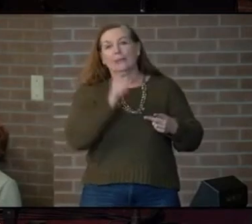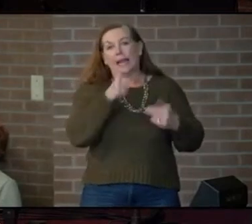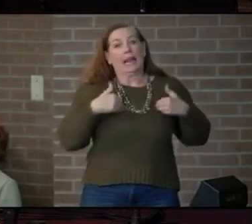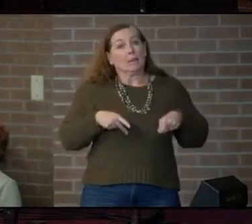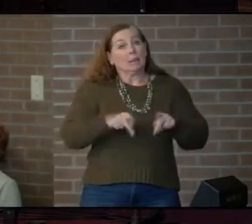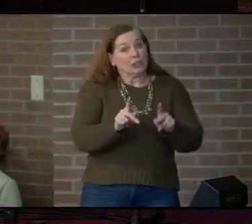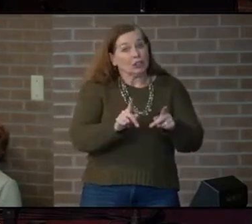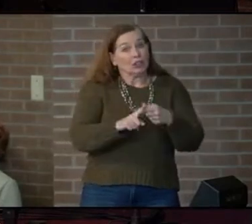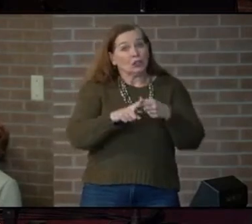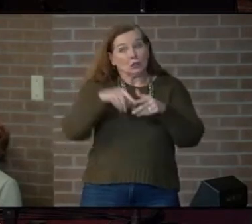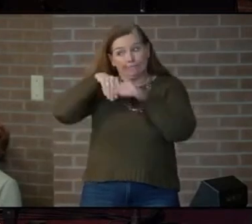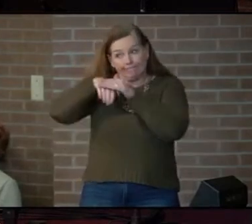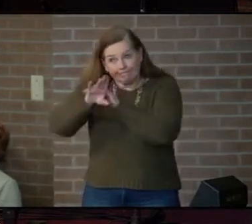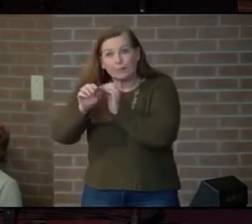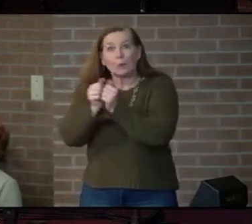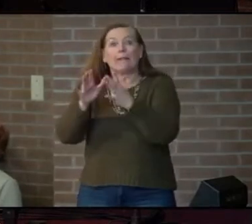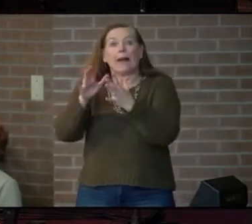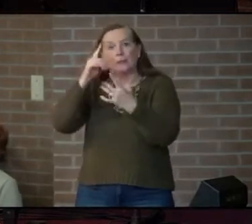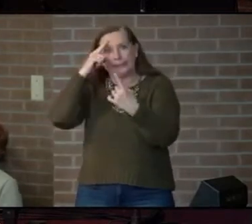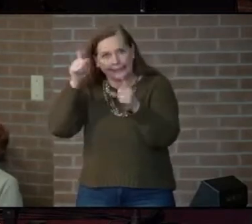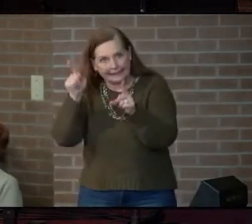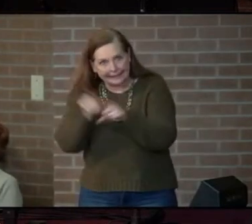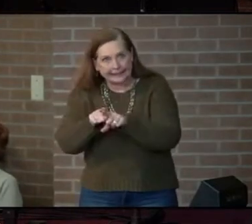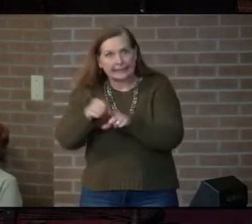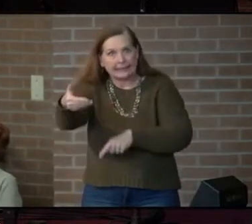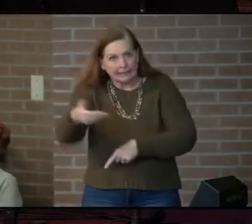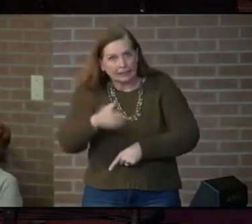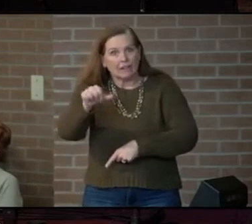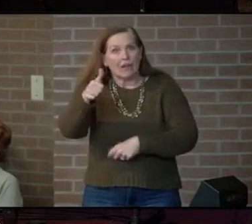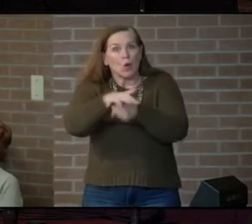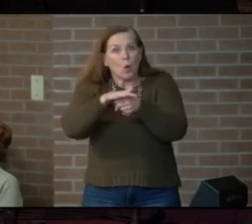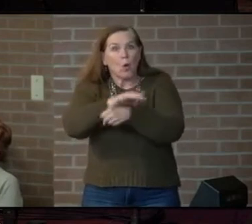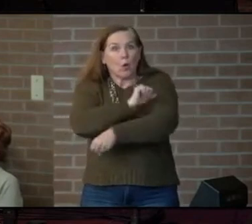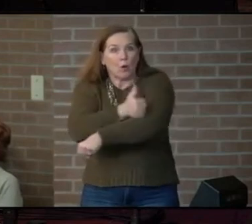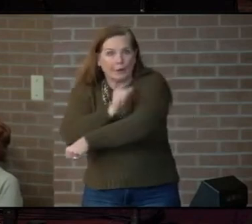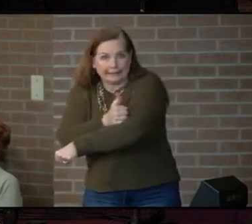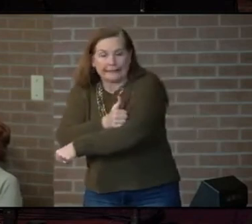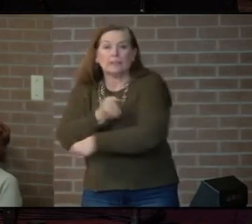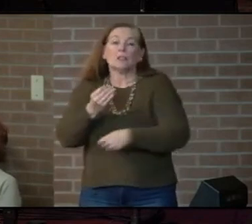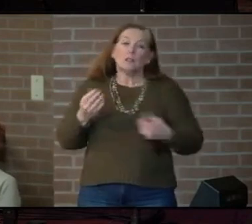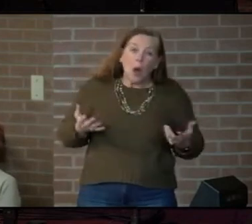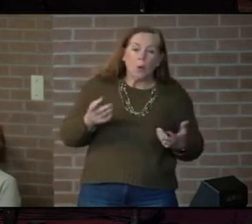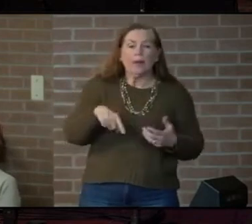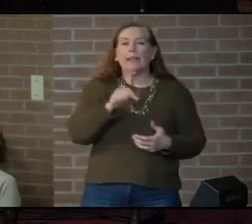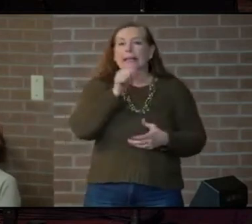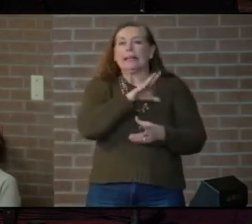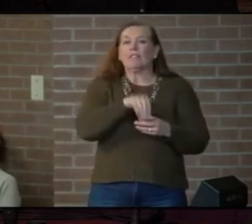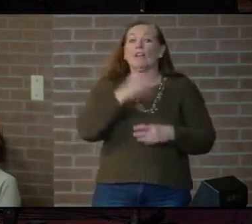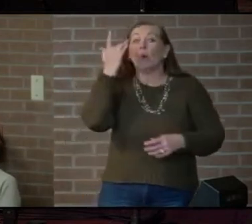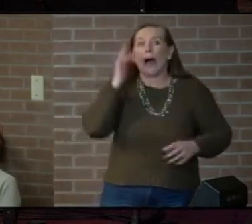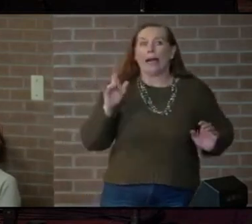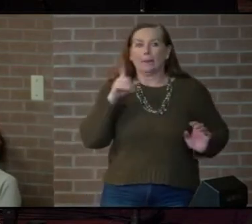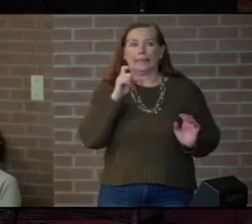permission to step in without the consent and the invitation of other local authorities. So to wrap it all up, they didn't get involved because